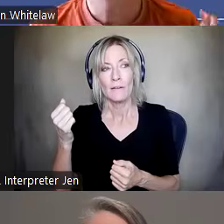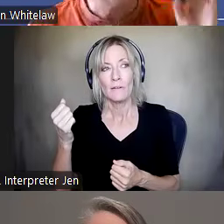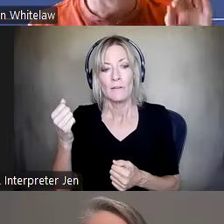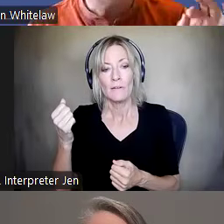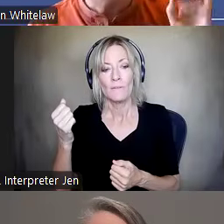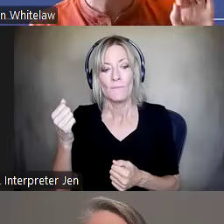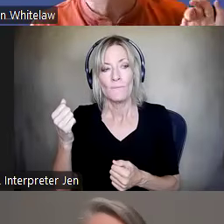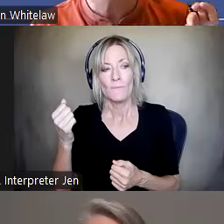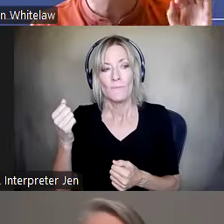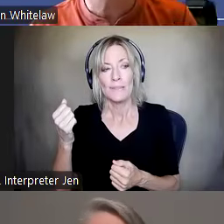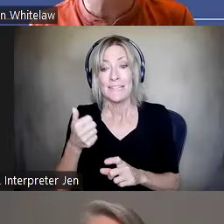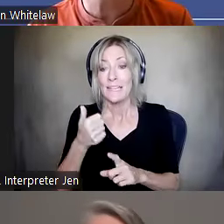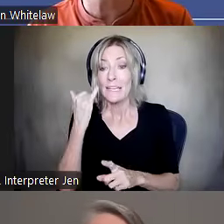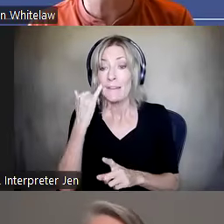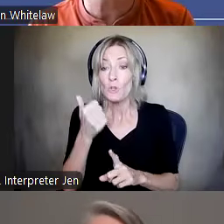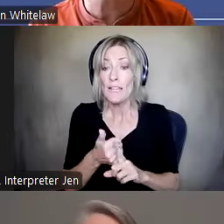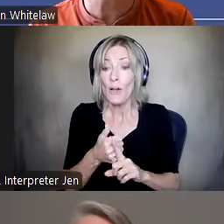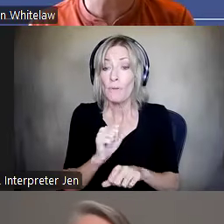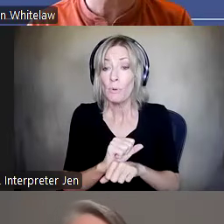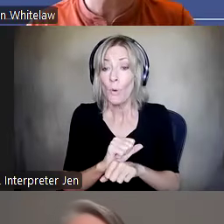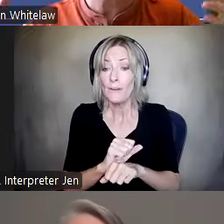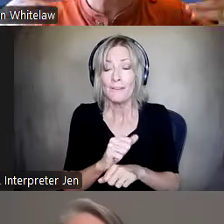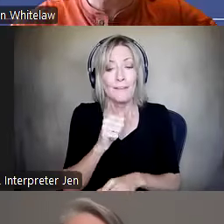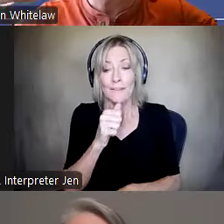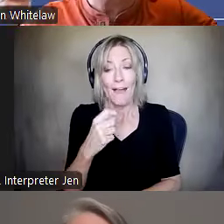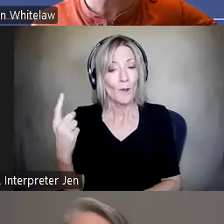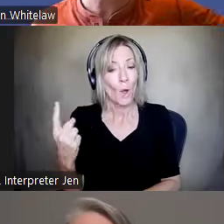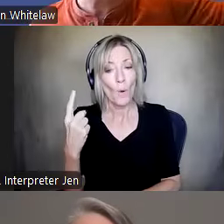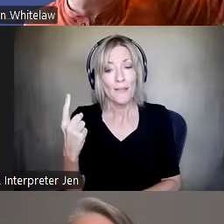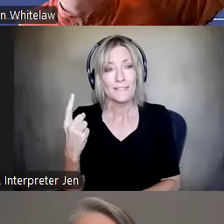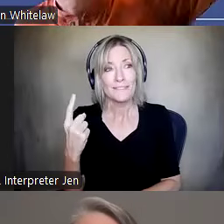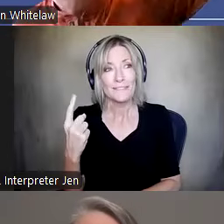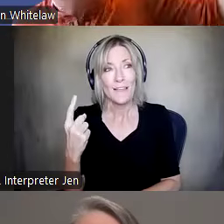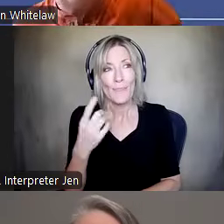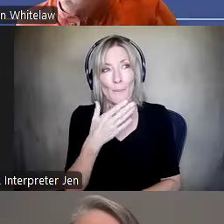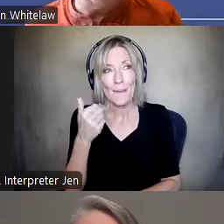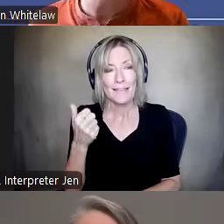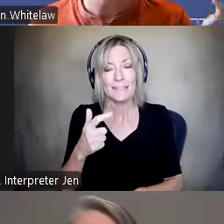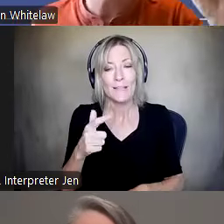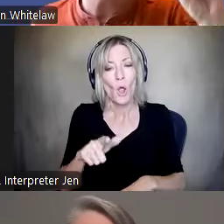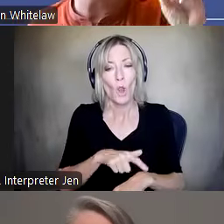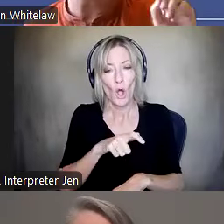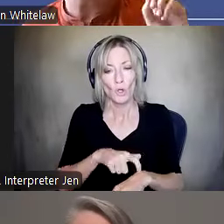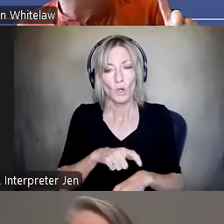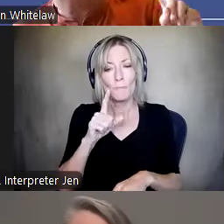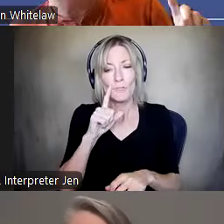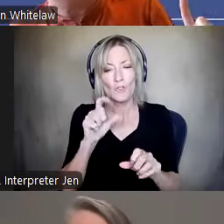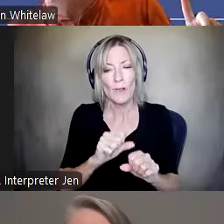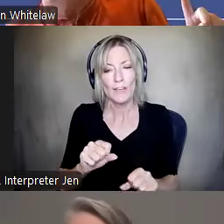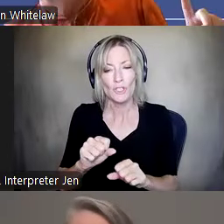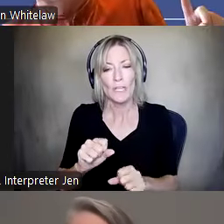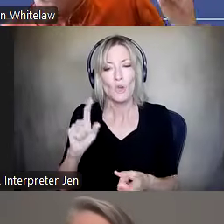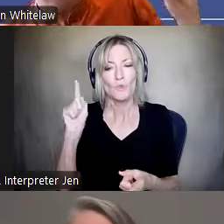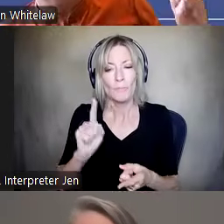if you're self-employed, it's not always necessarily the best long-term strategy to minimize your taxable